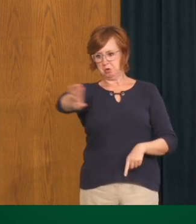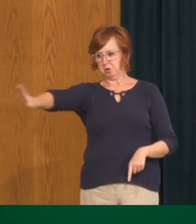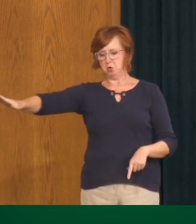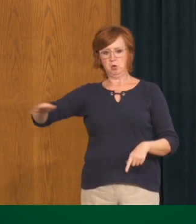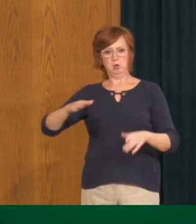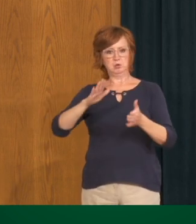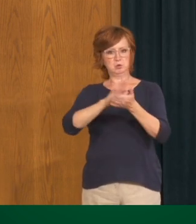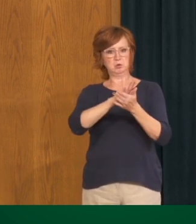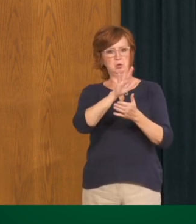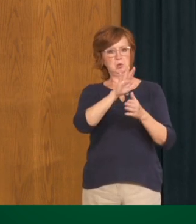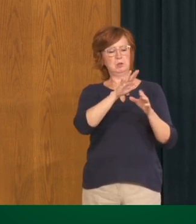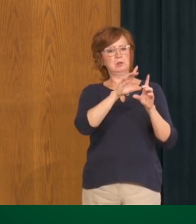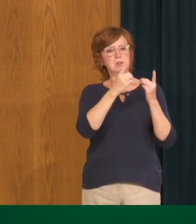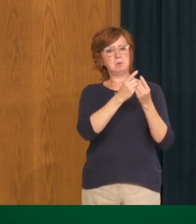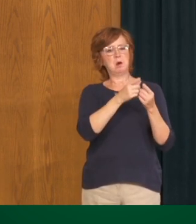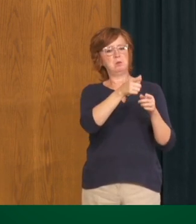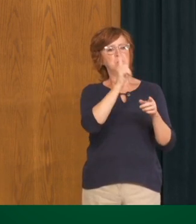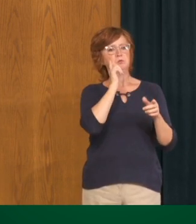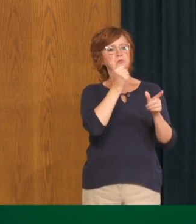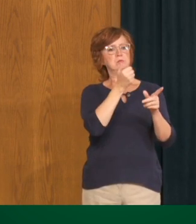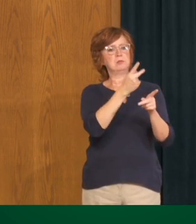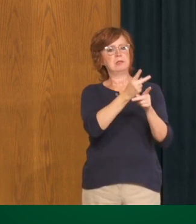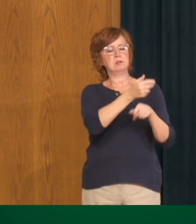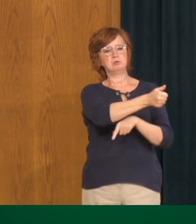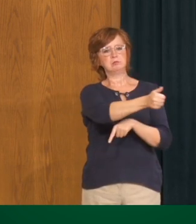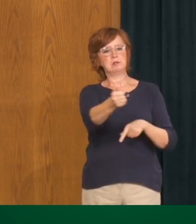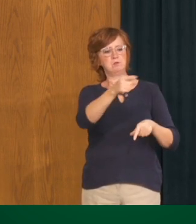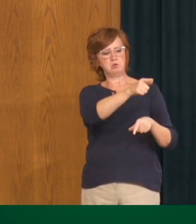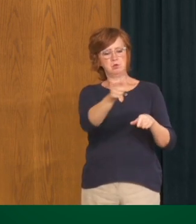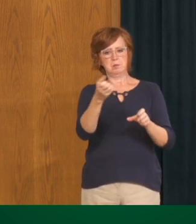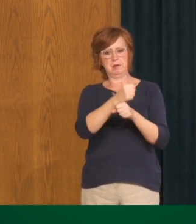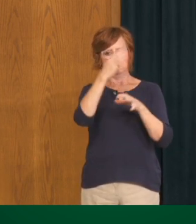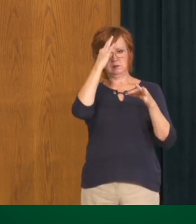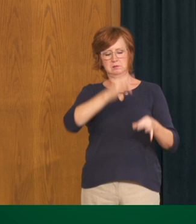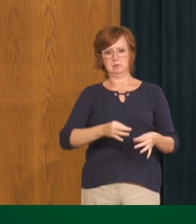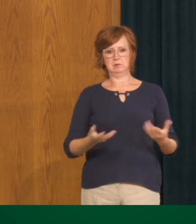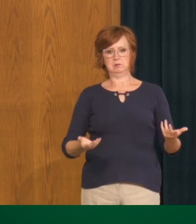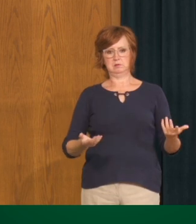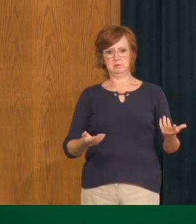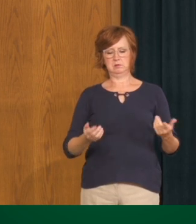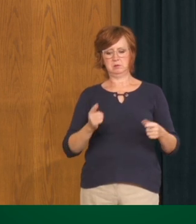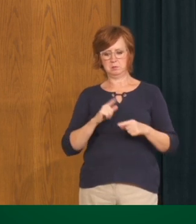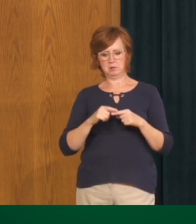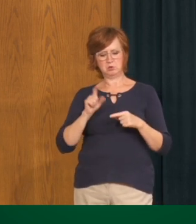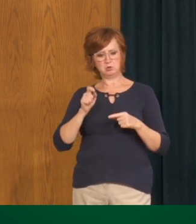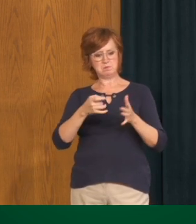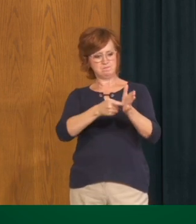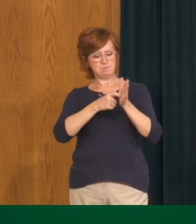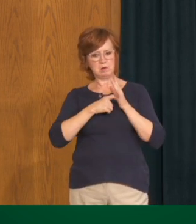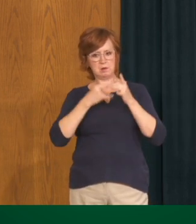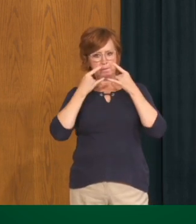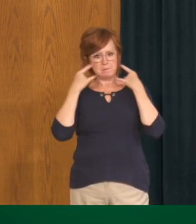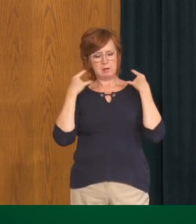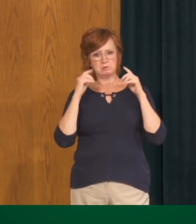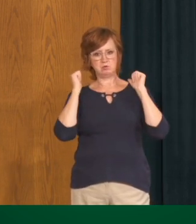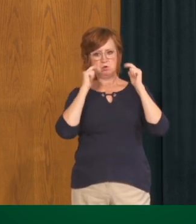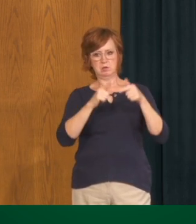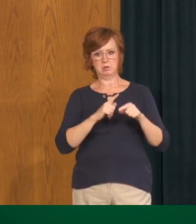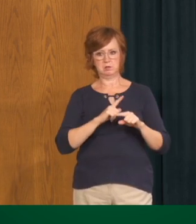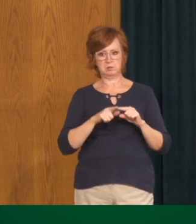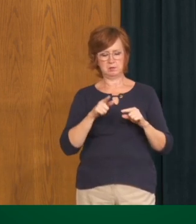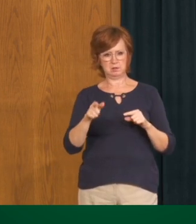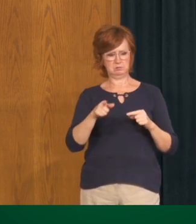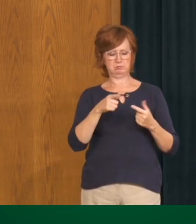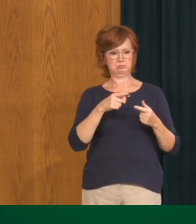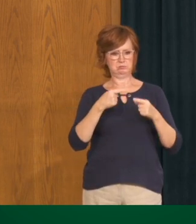are going to be mandatory from grades 4 to 12 for all students and staff when they can't physically distance, you are not saying that. Instead, you're leaving it up to